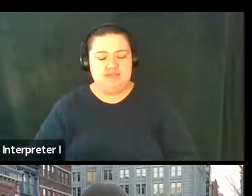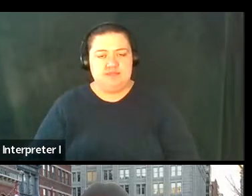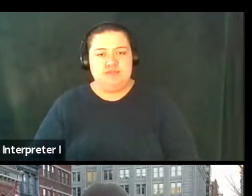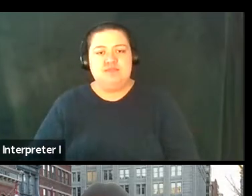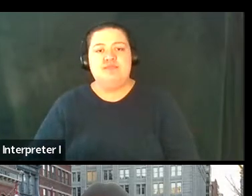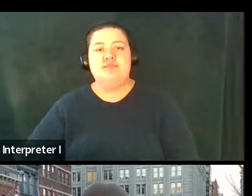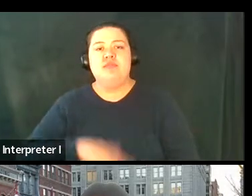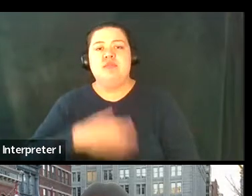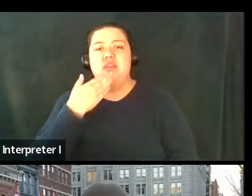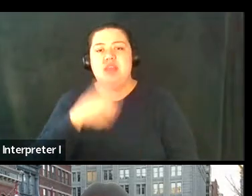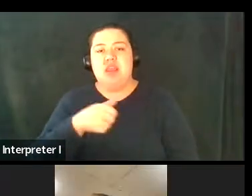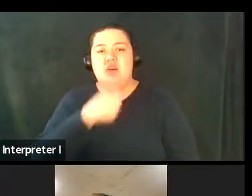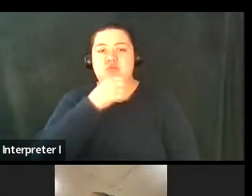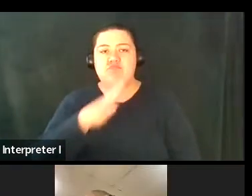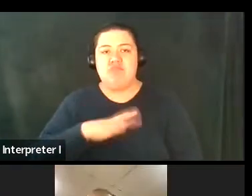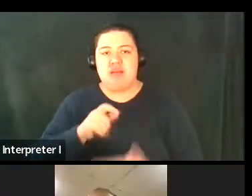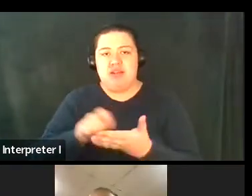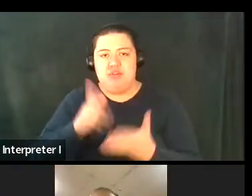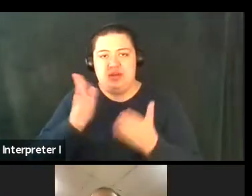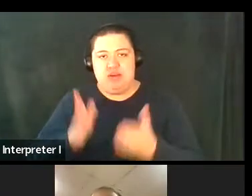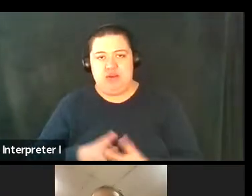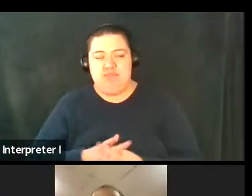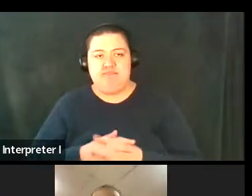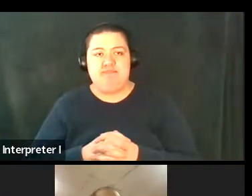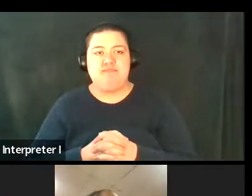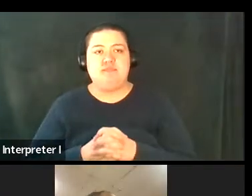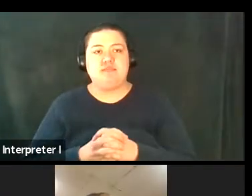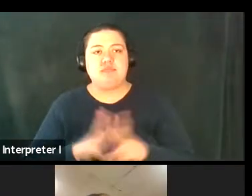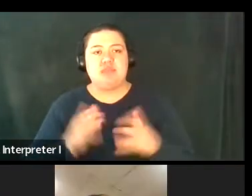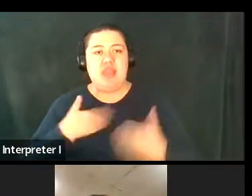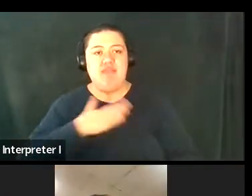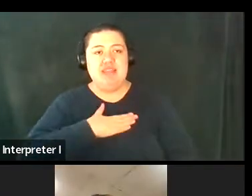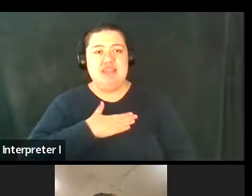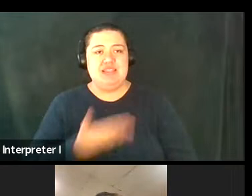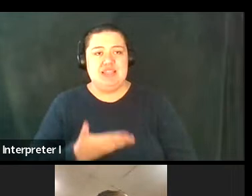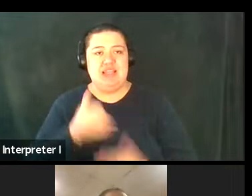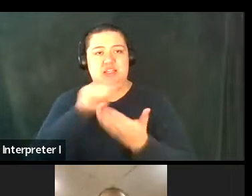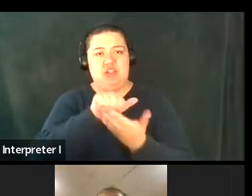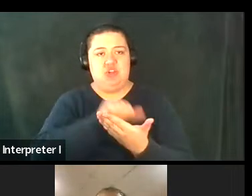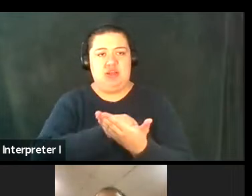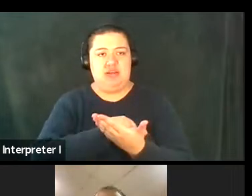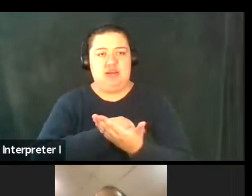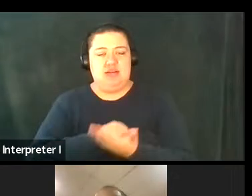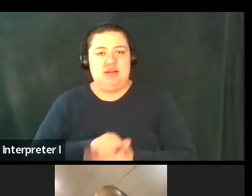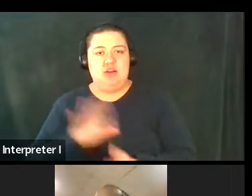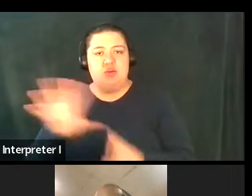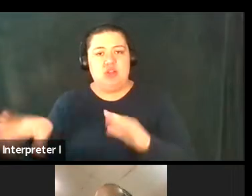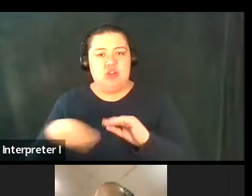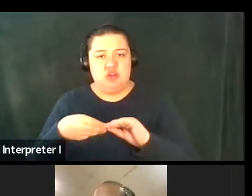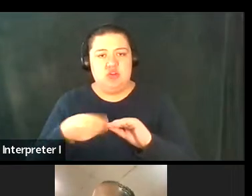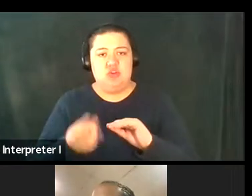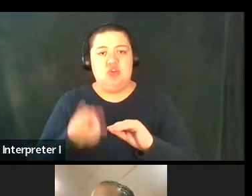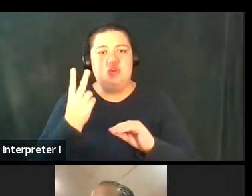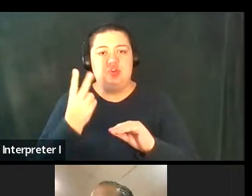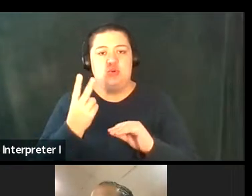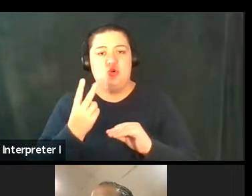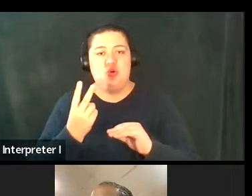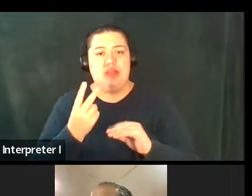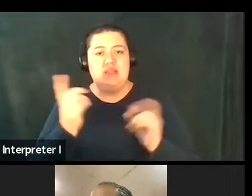Thank you, Madam Secretary. We have the consent agenda, which includes 2